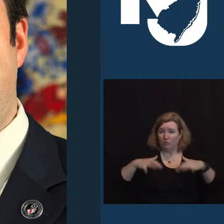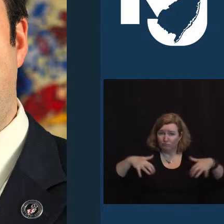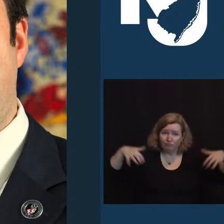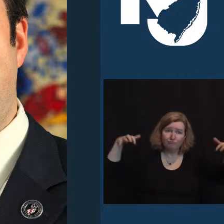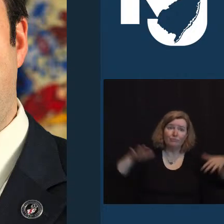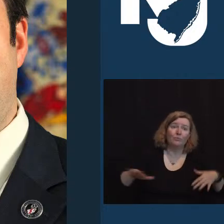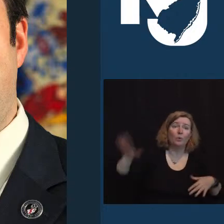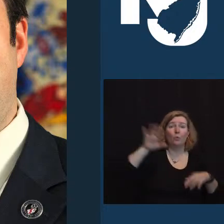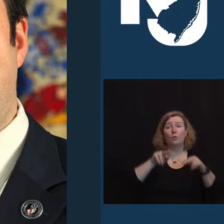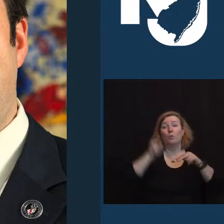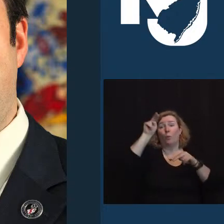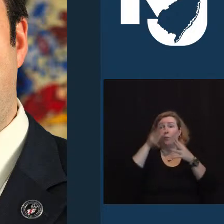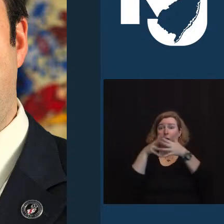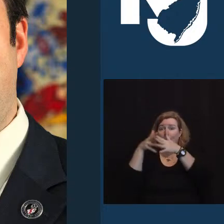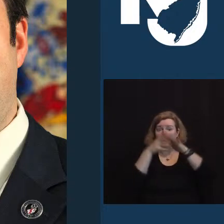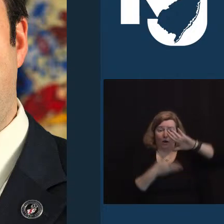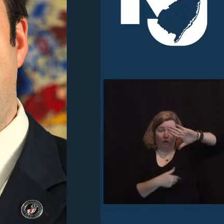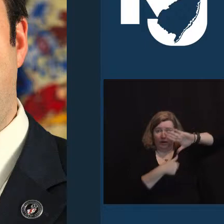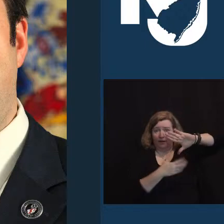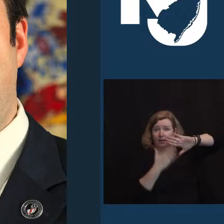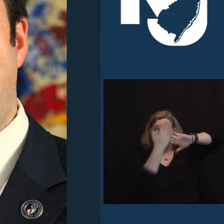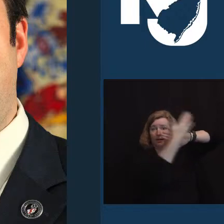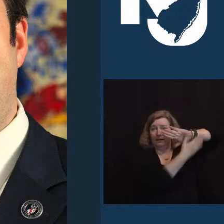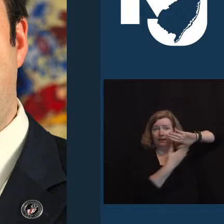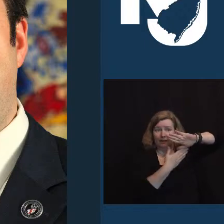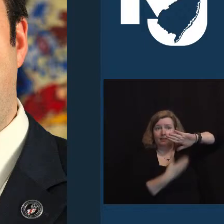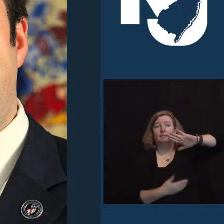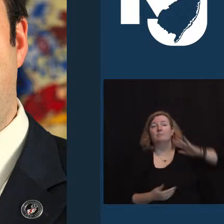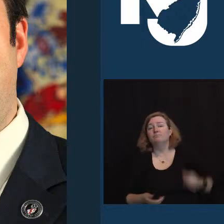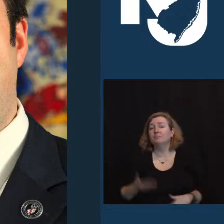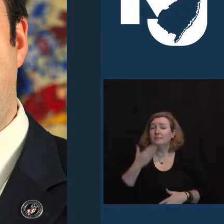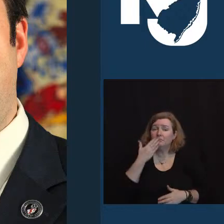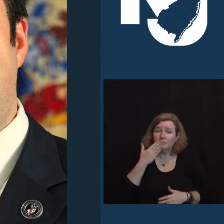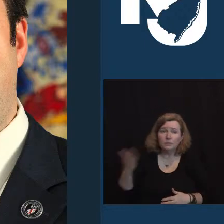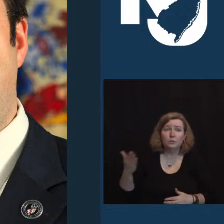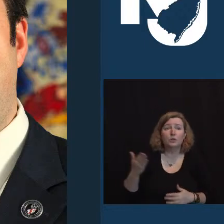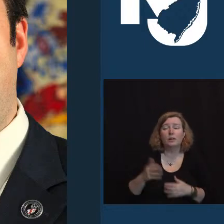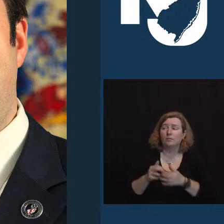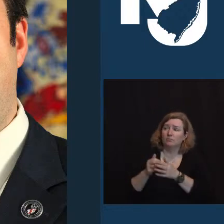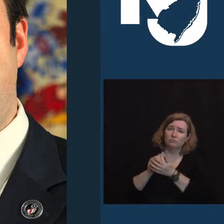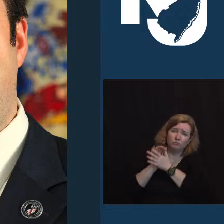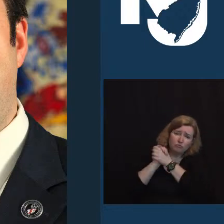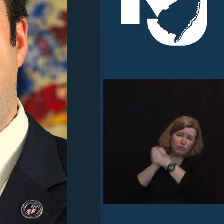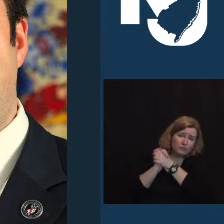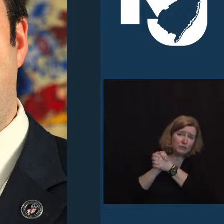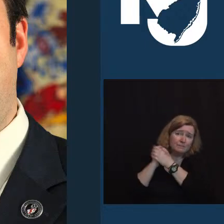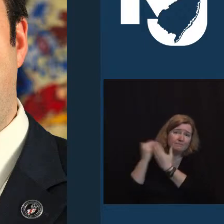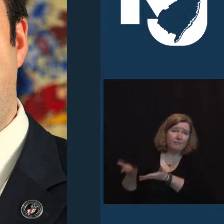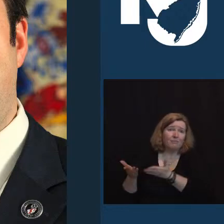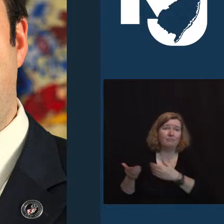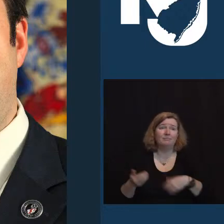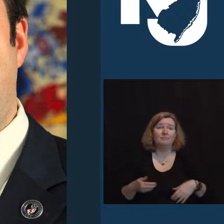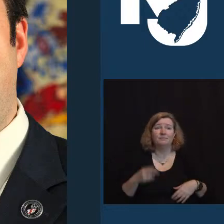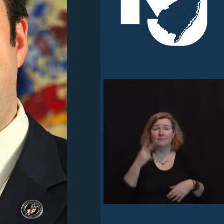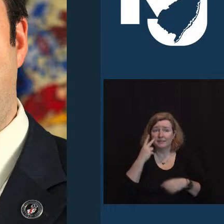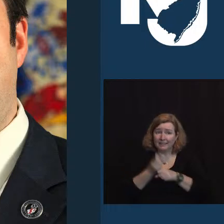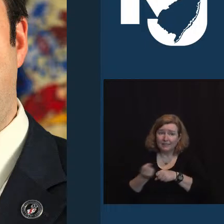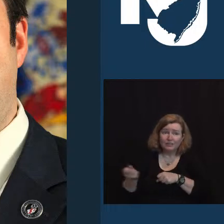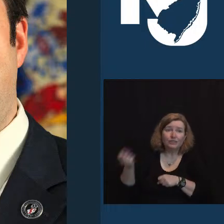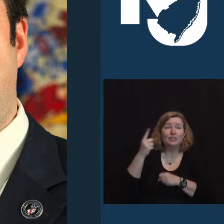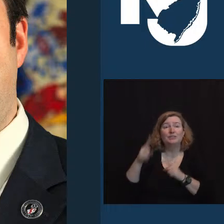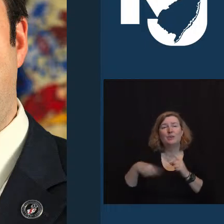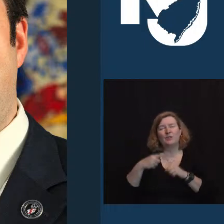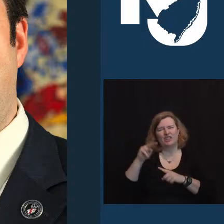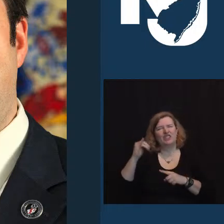Jared, we thank you. We congratulate you. And I look forward to seeing you next year when the New Jersey Devils raise